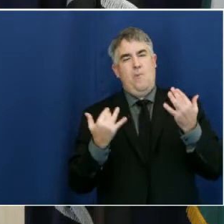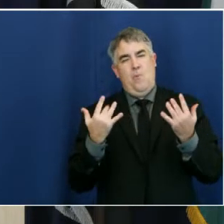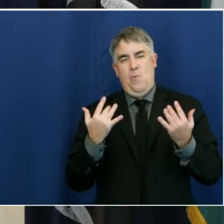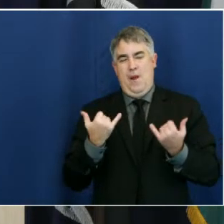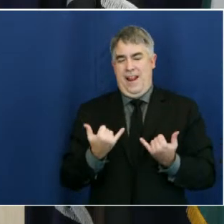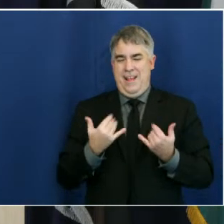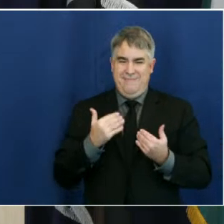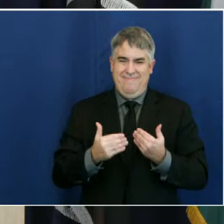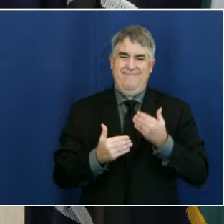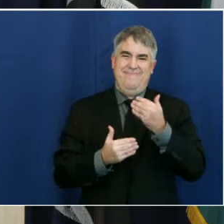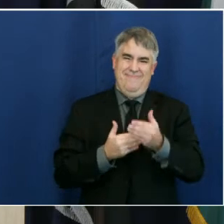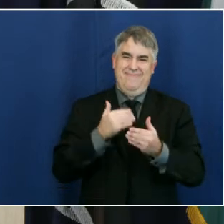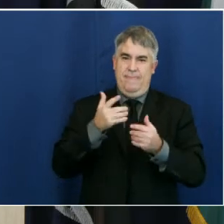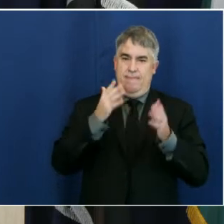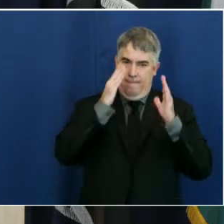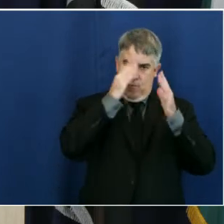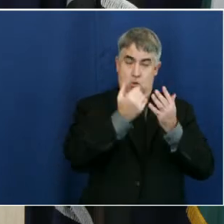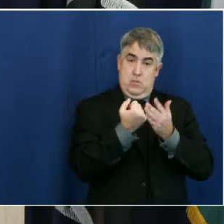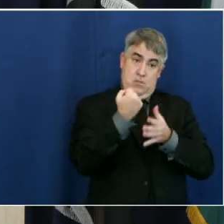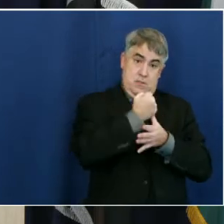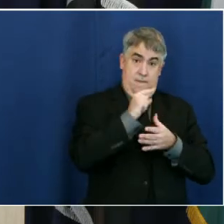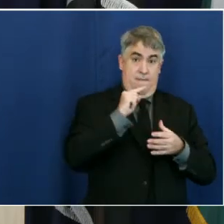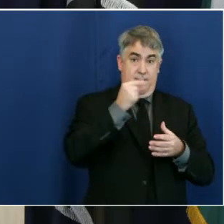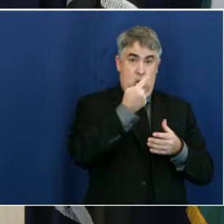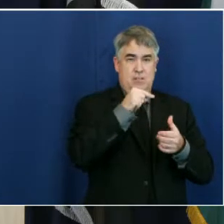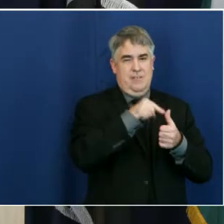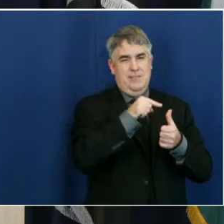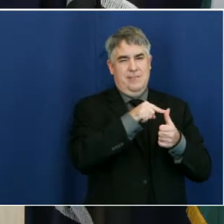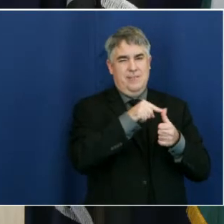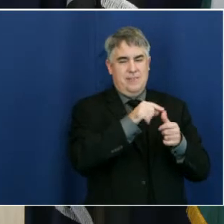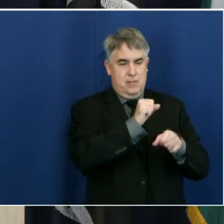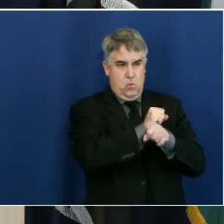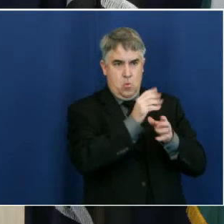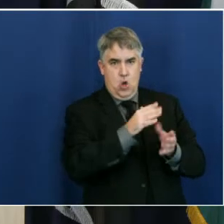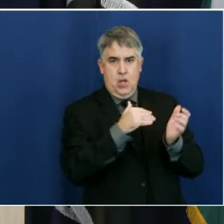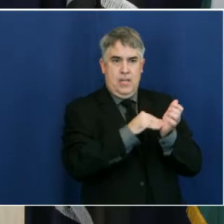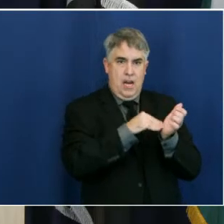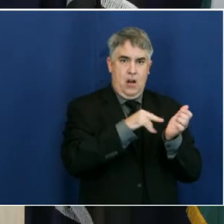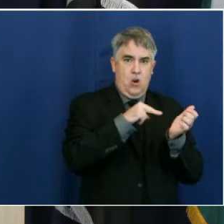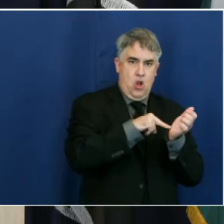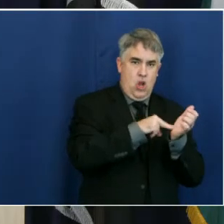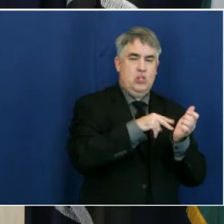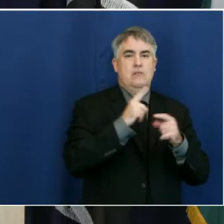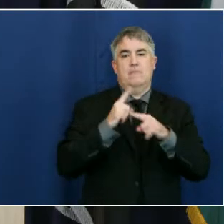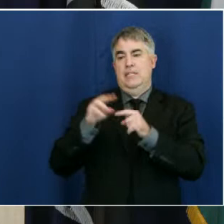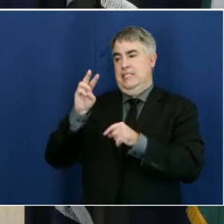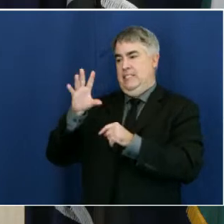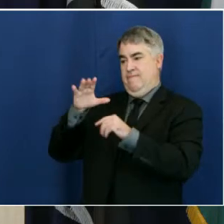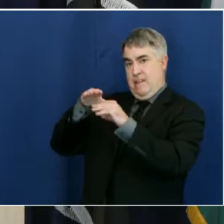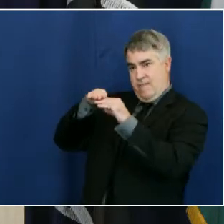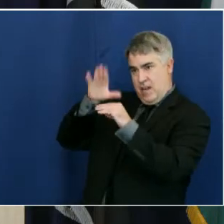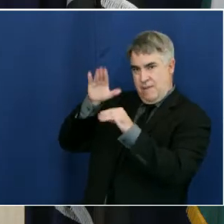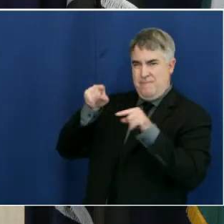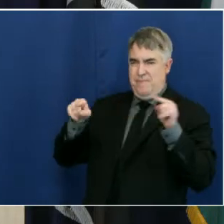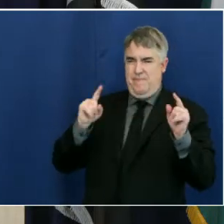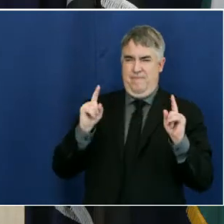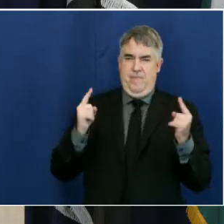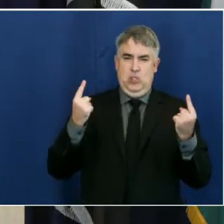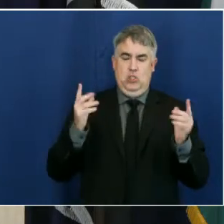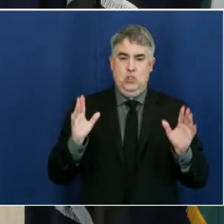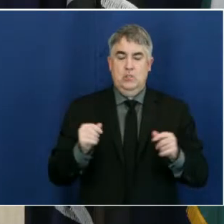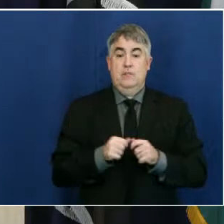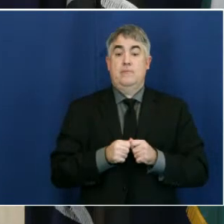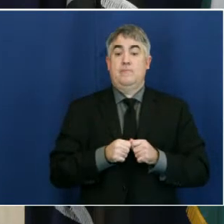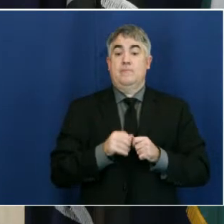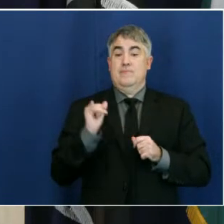healthcare workers and those 75 years and older. We do ask San Diegans to not go to a vaccine distribution